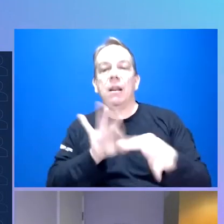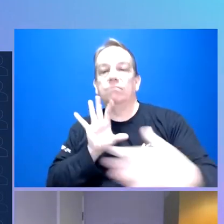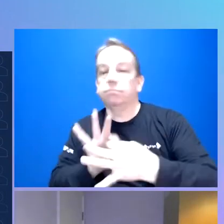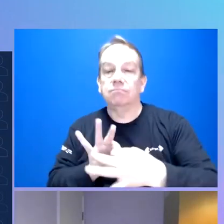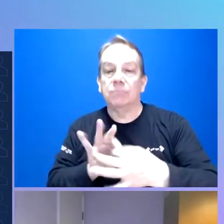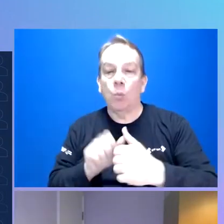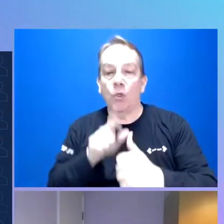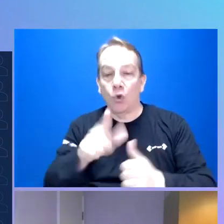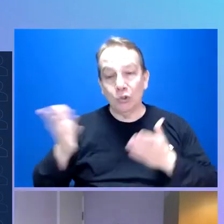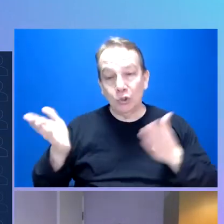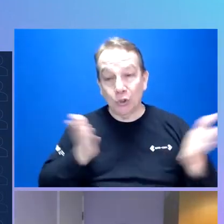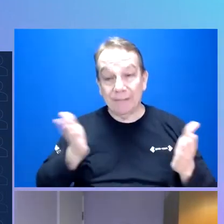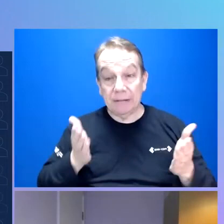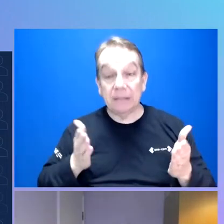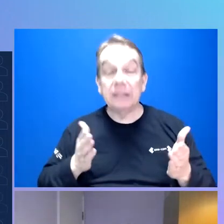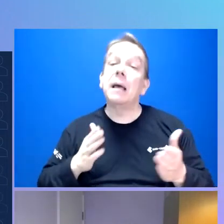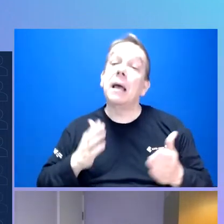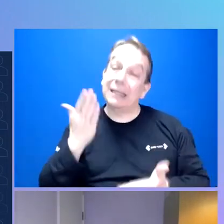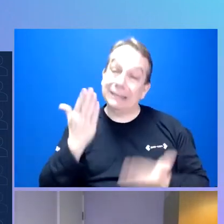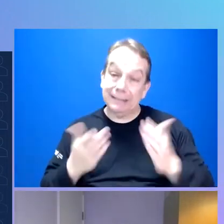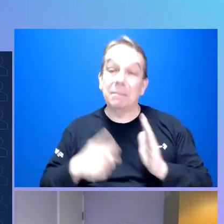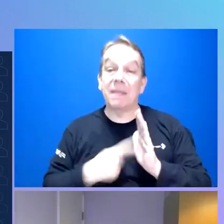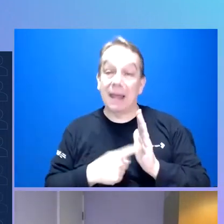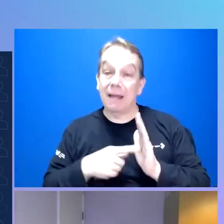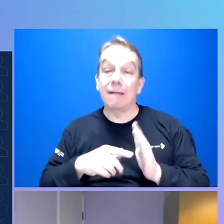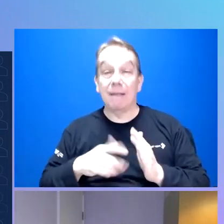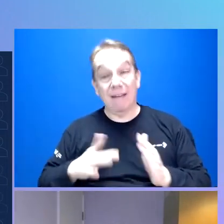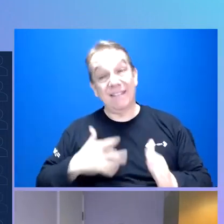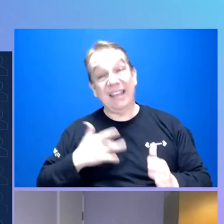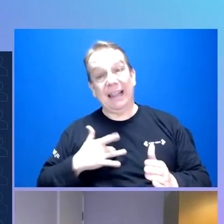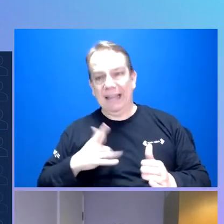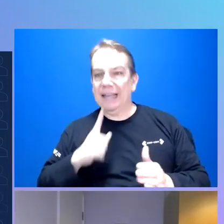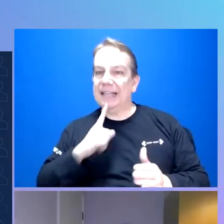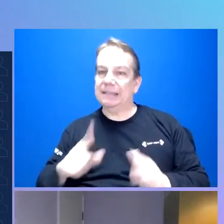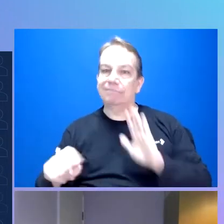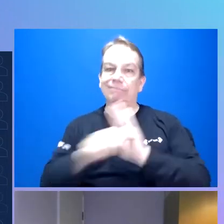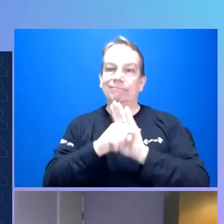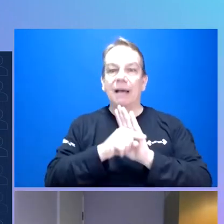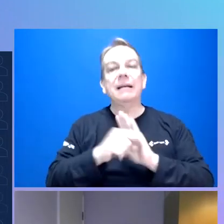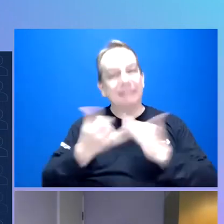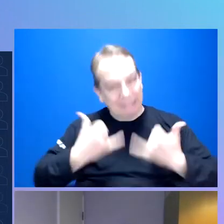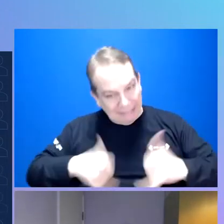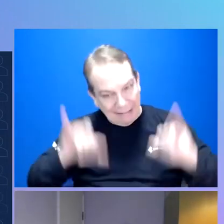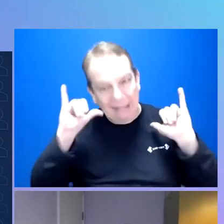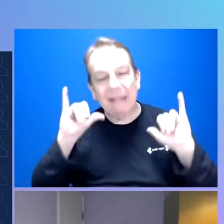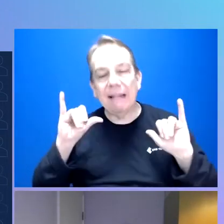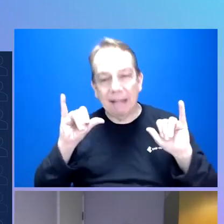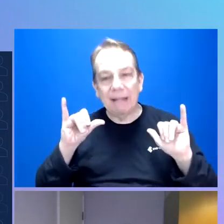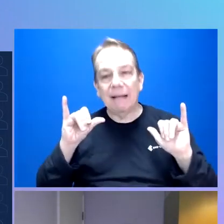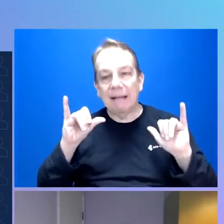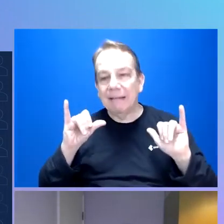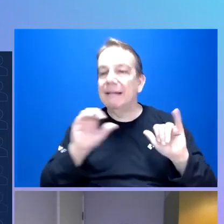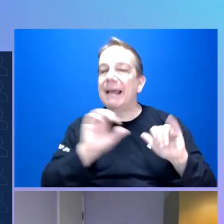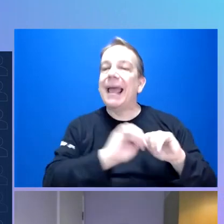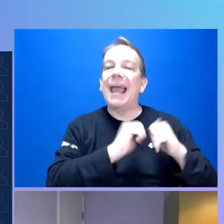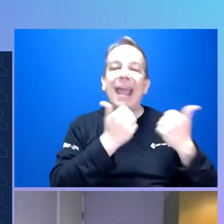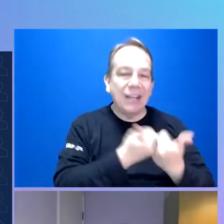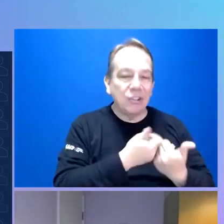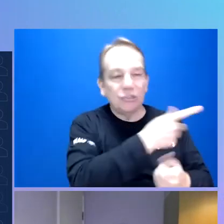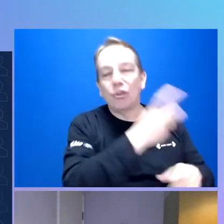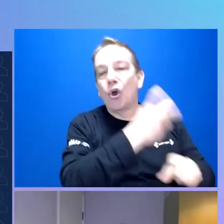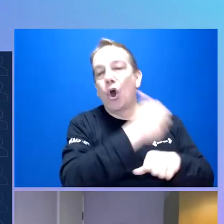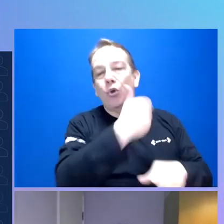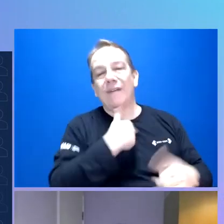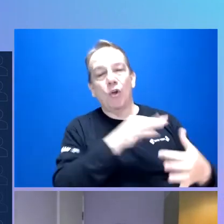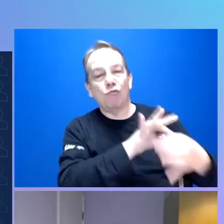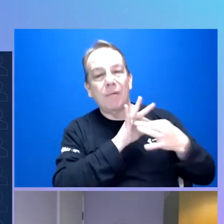service, even if that emotion is frustration. Agencies are a step removed. It's much harder to